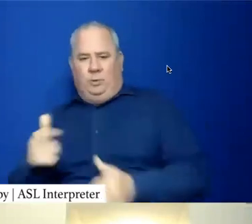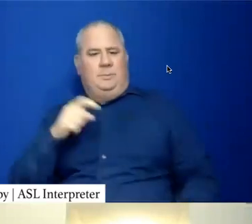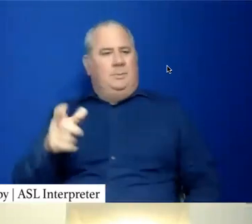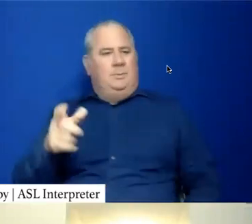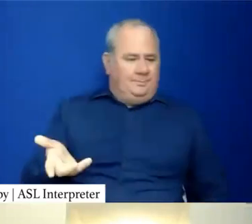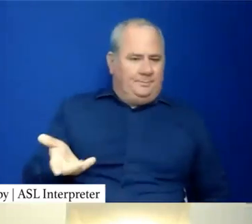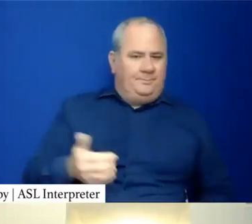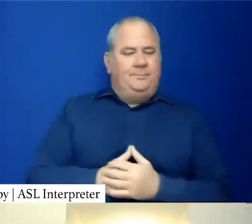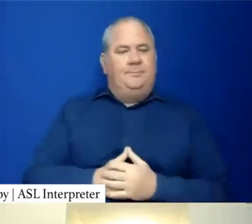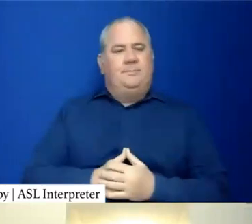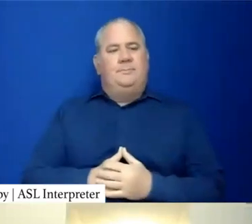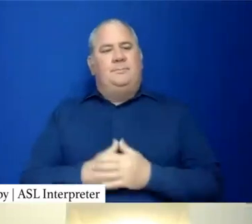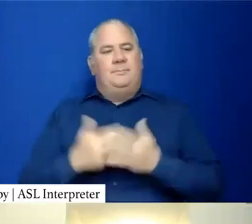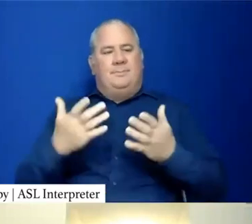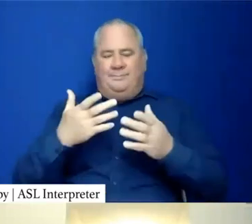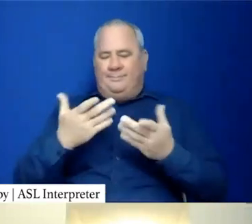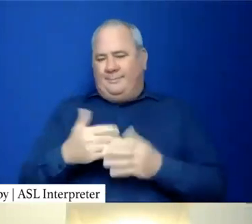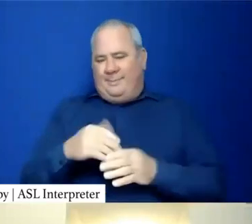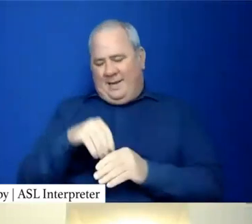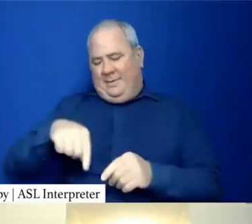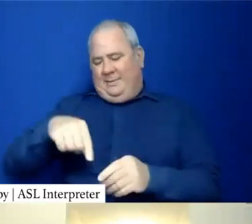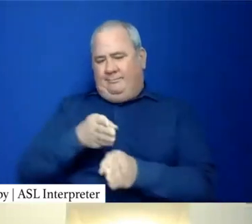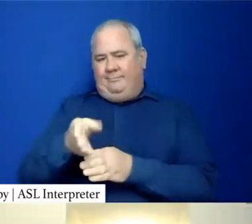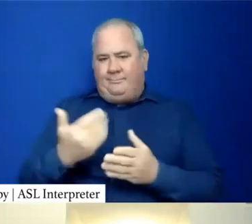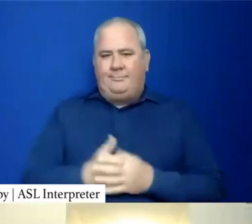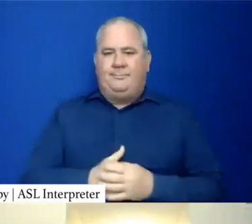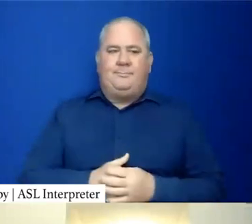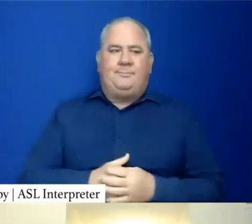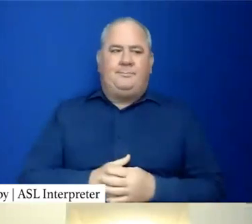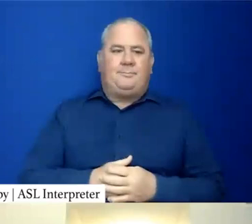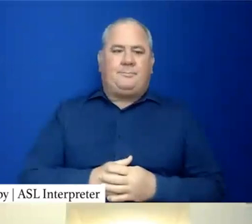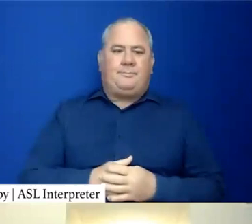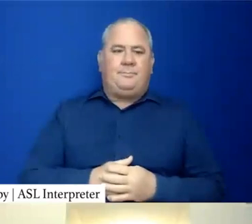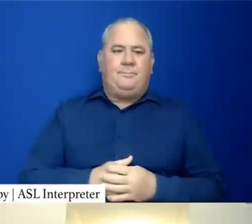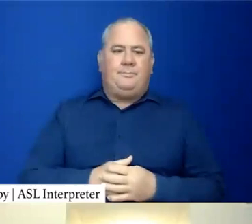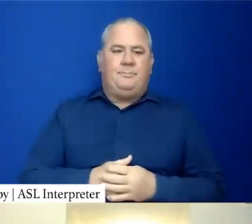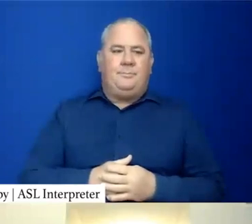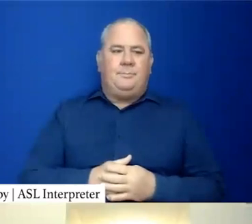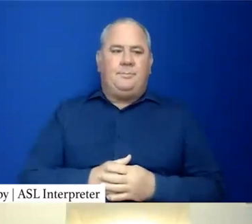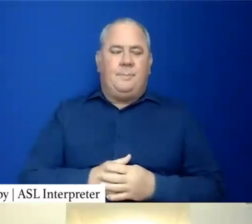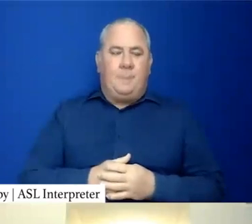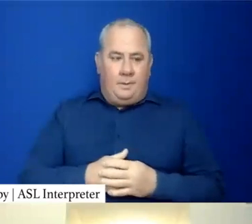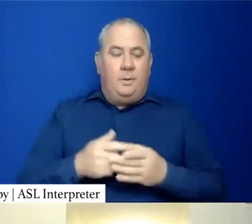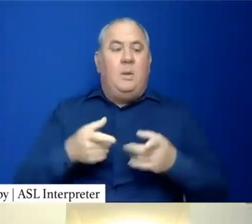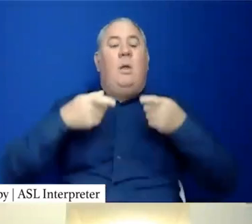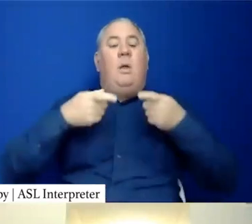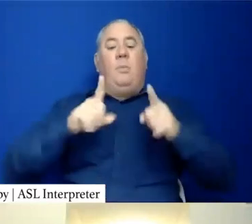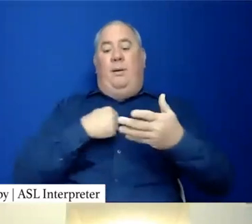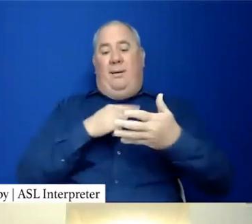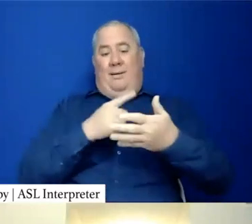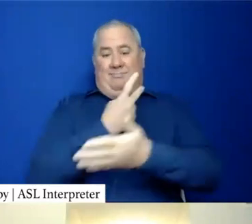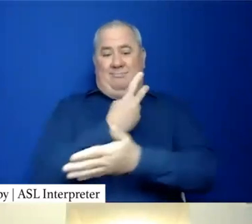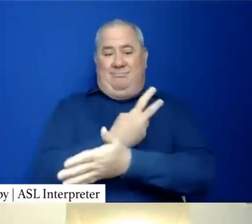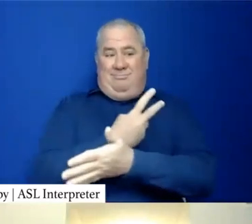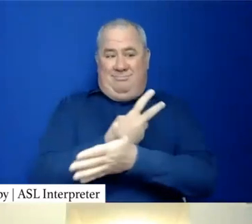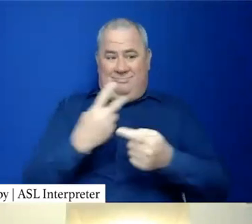field. I remember when I was in my master's program, a professor said to me, we don't know what